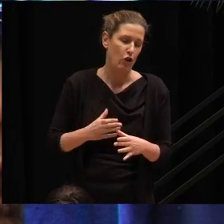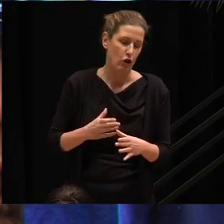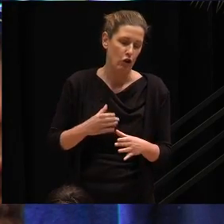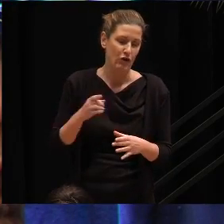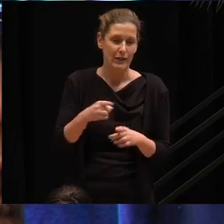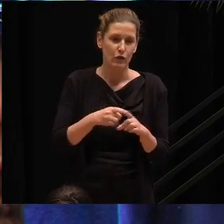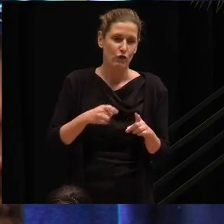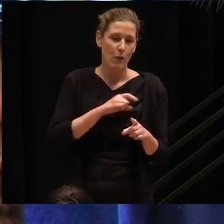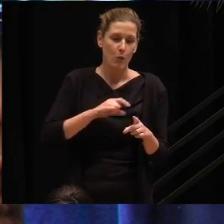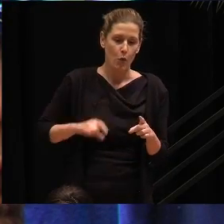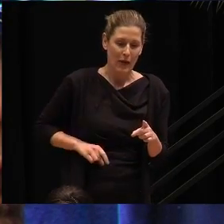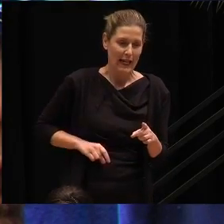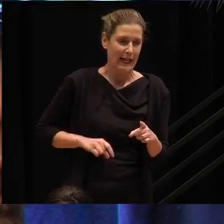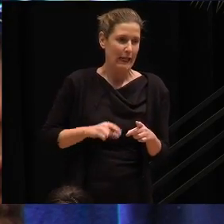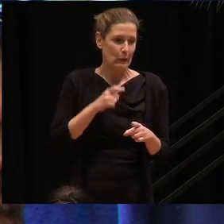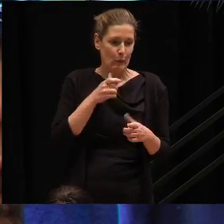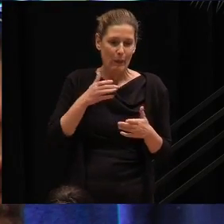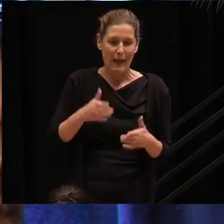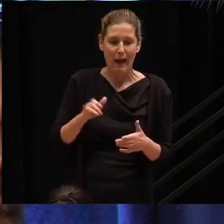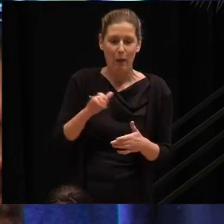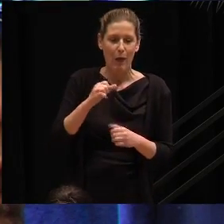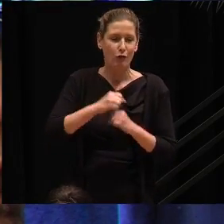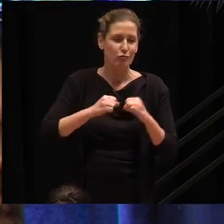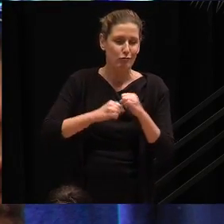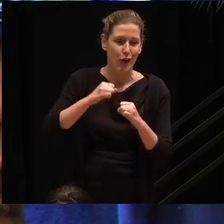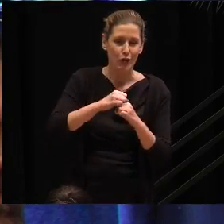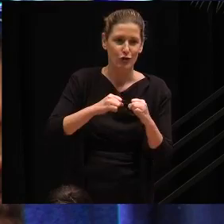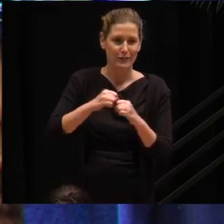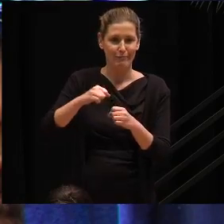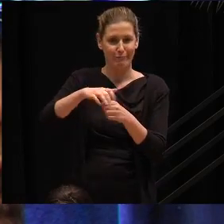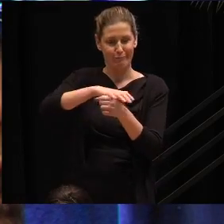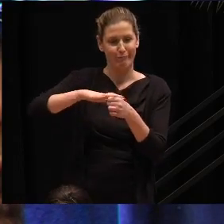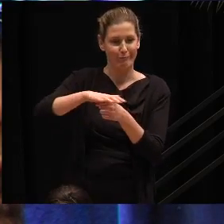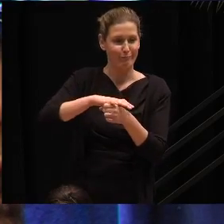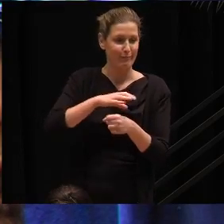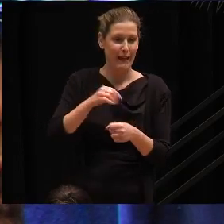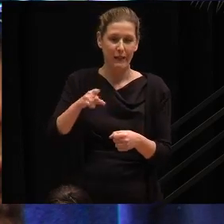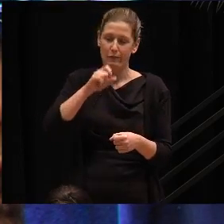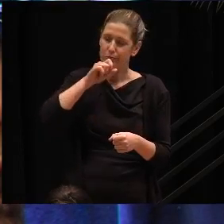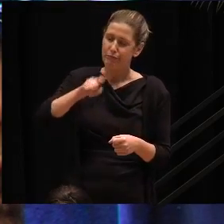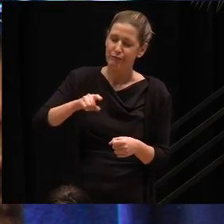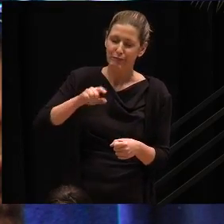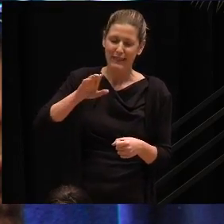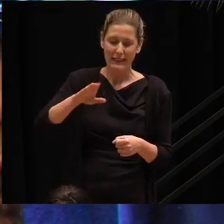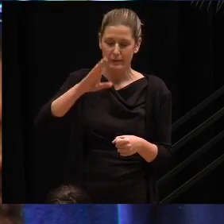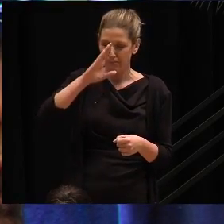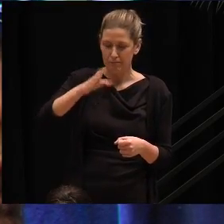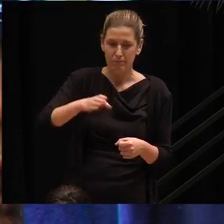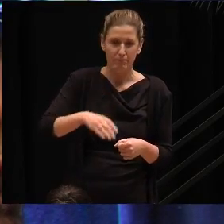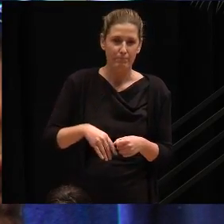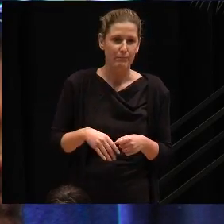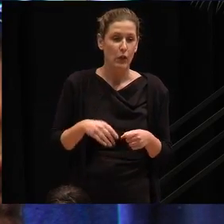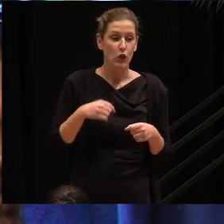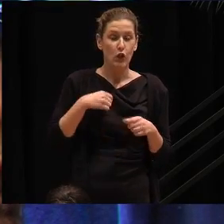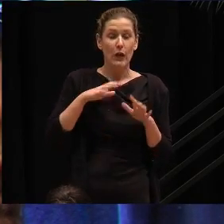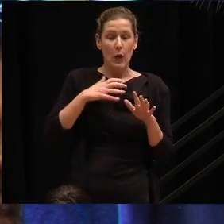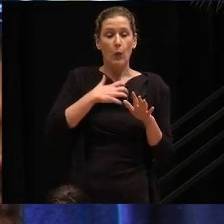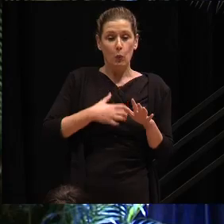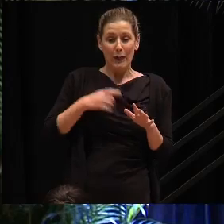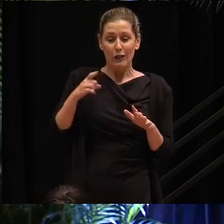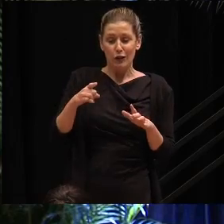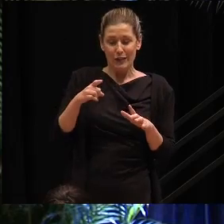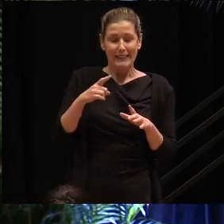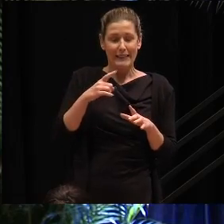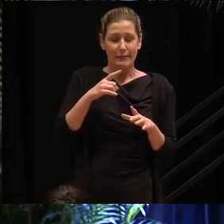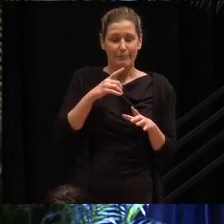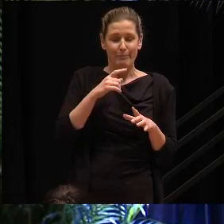who's on a construction site, and he says what's on his mind. And is it presidential? Do I wish he took shithole back? Yes.